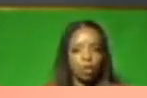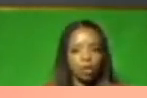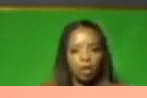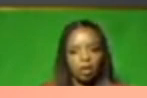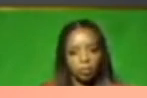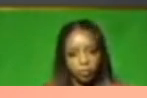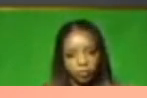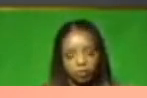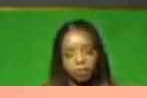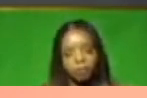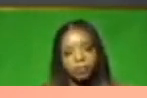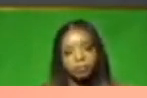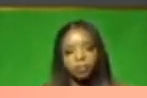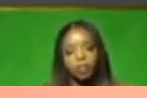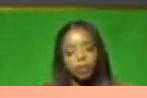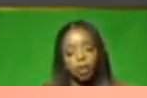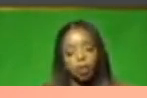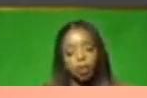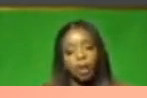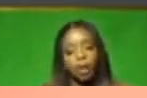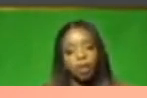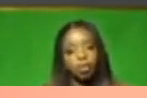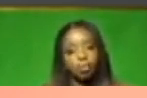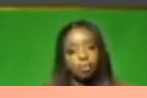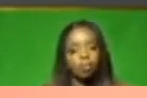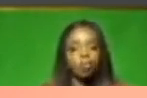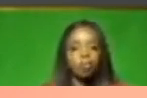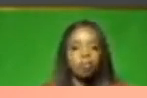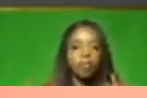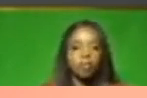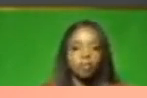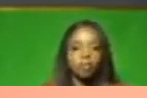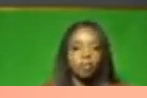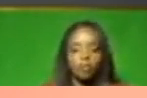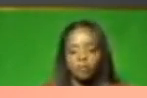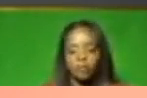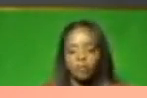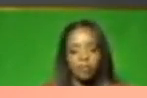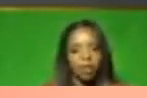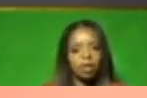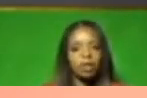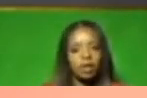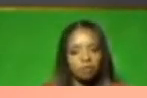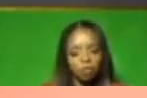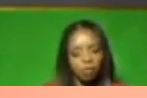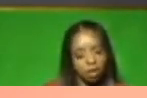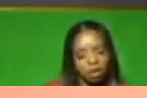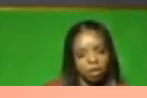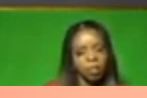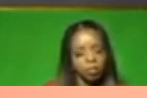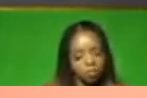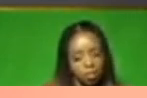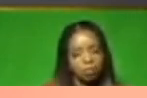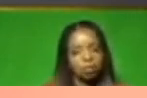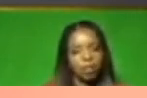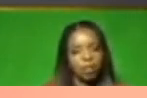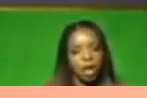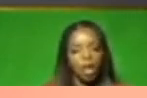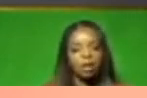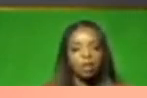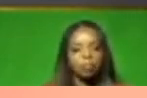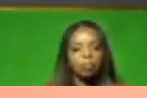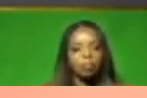an important partner in the development and implementation of policies and programs to uphold the rights